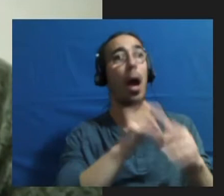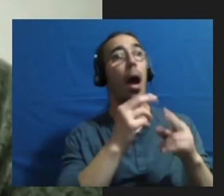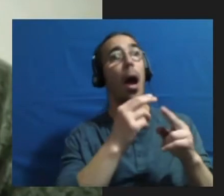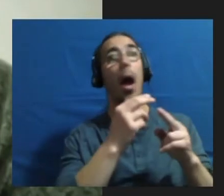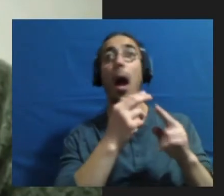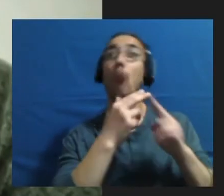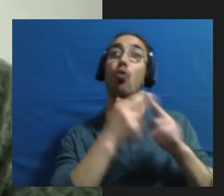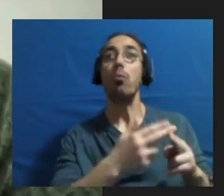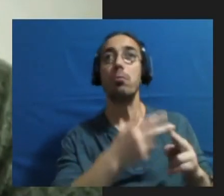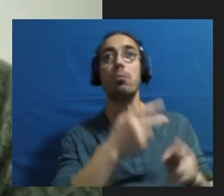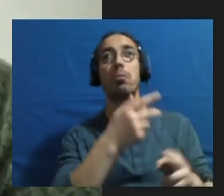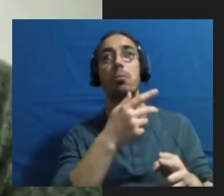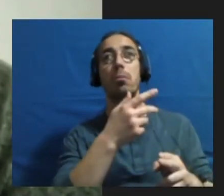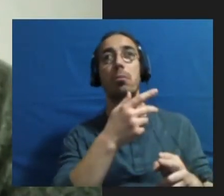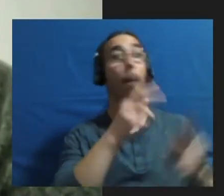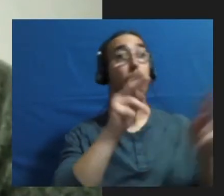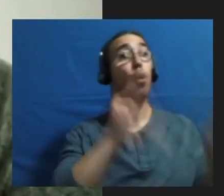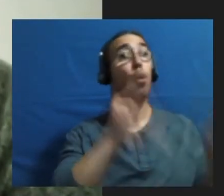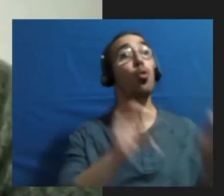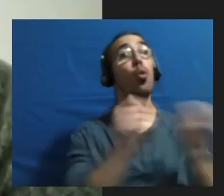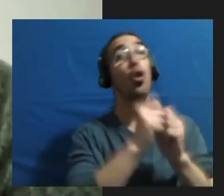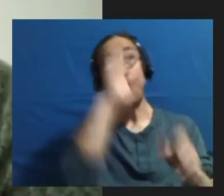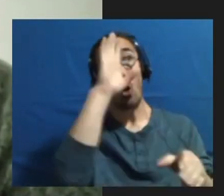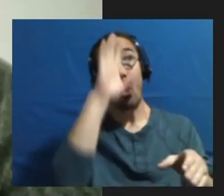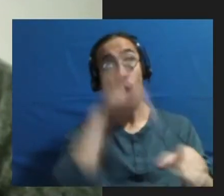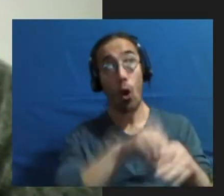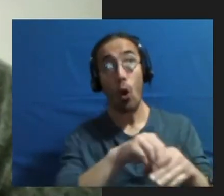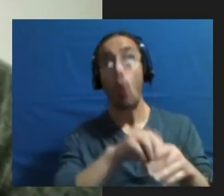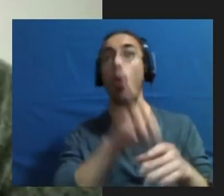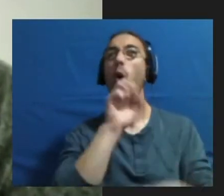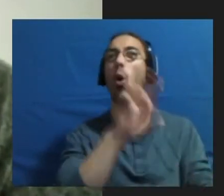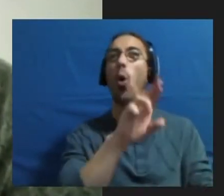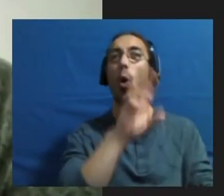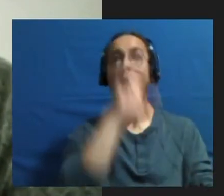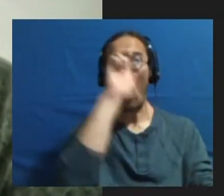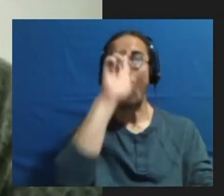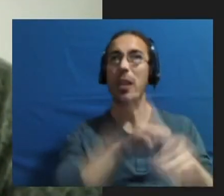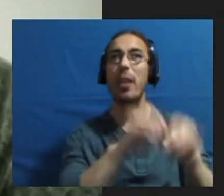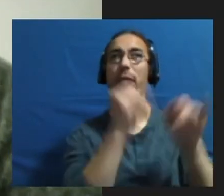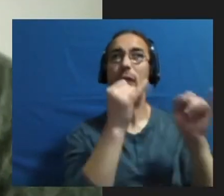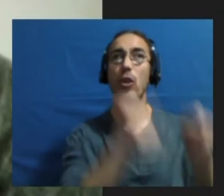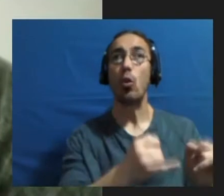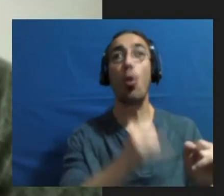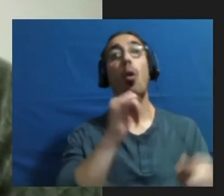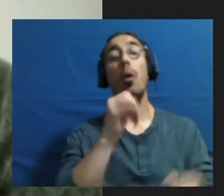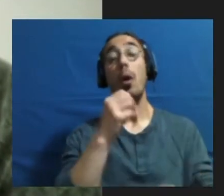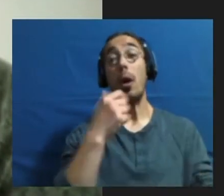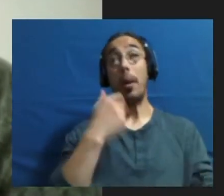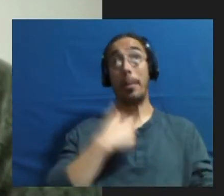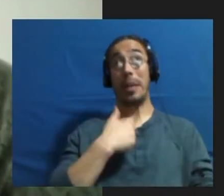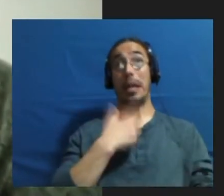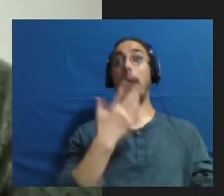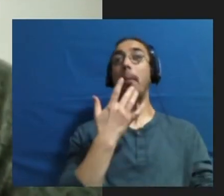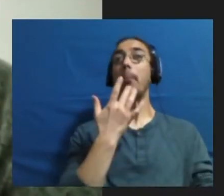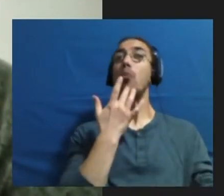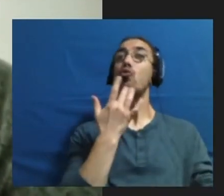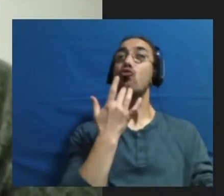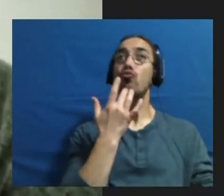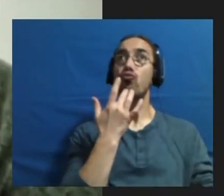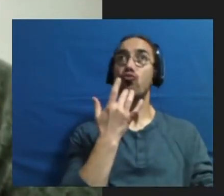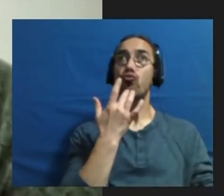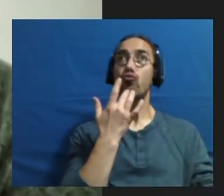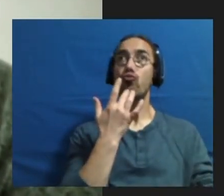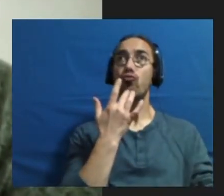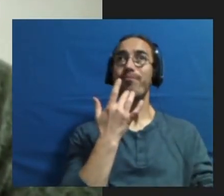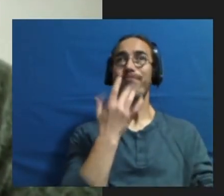someone with autism, an autistic individual, or someone who's neurodivergent. Me personally, I really don't